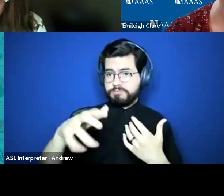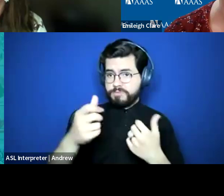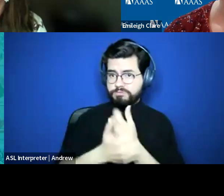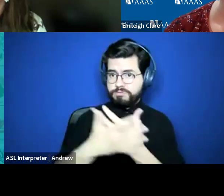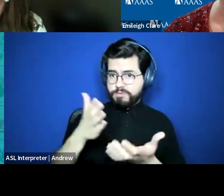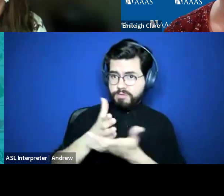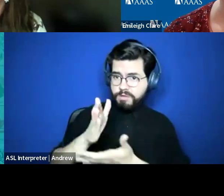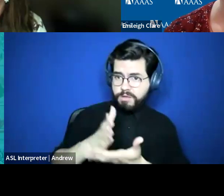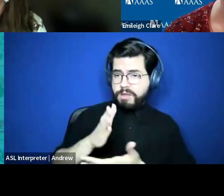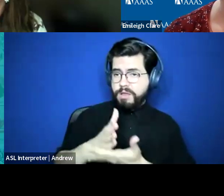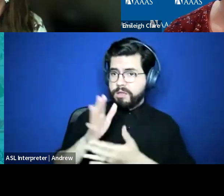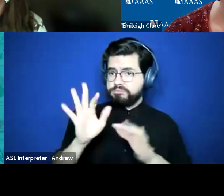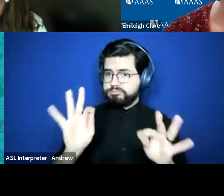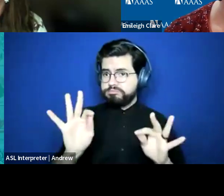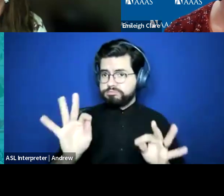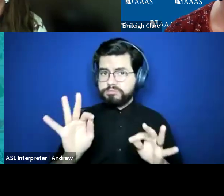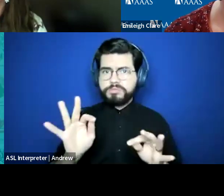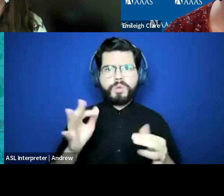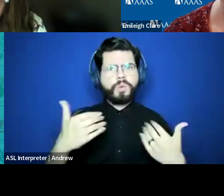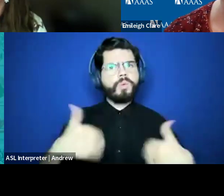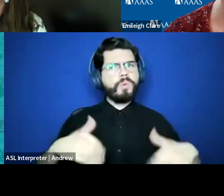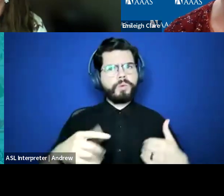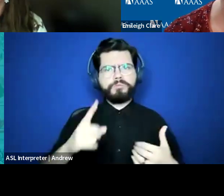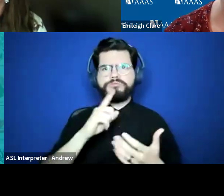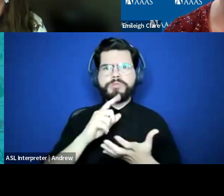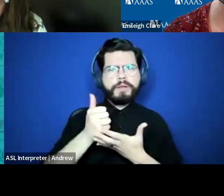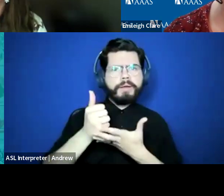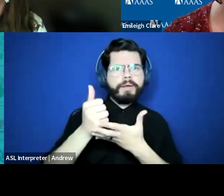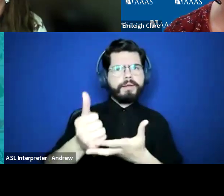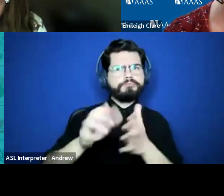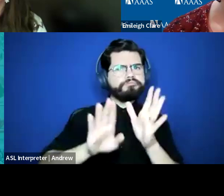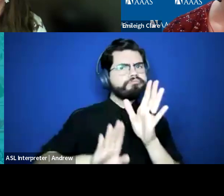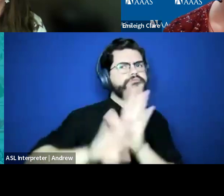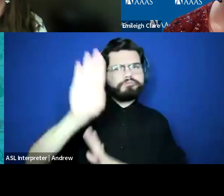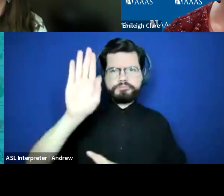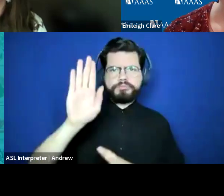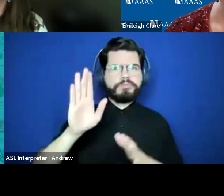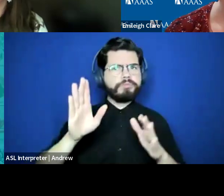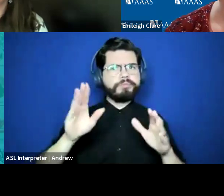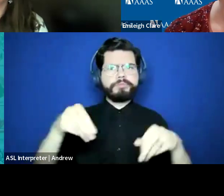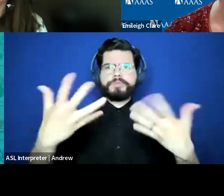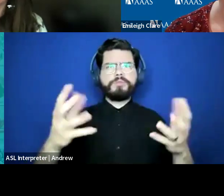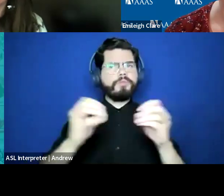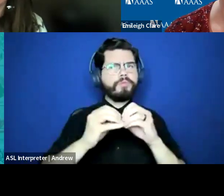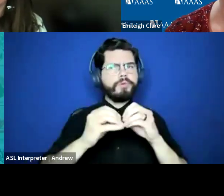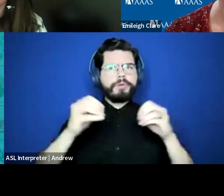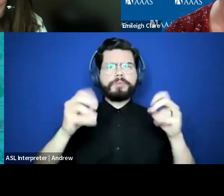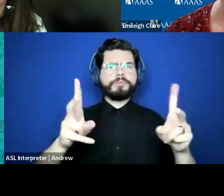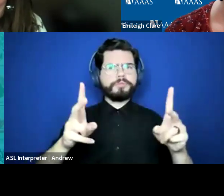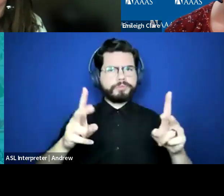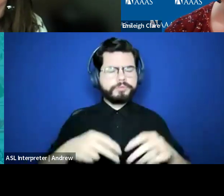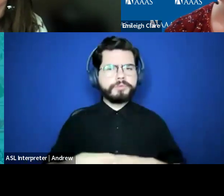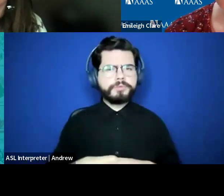way to, more opportunities later on. And then even just asking for advice is a really great way to